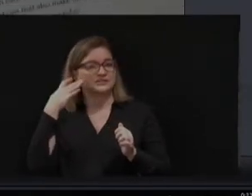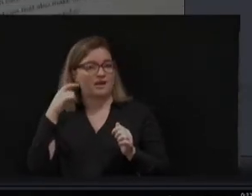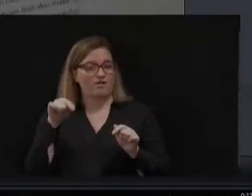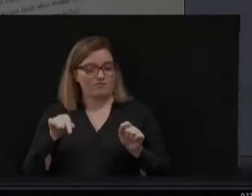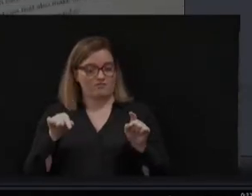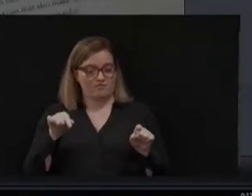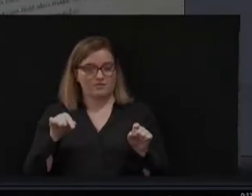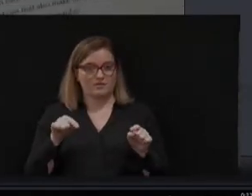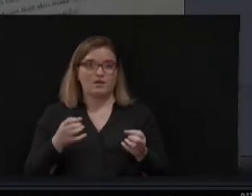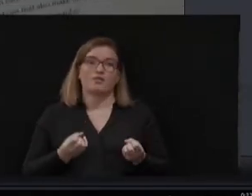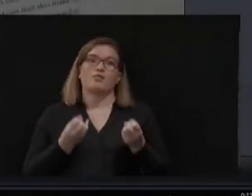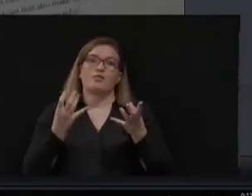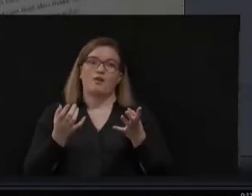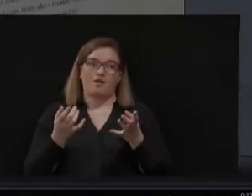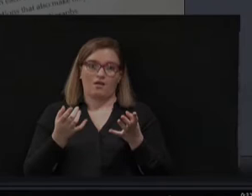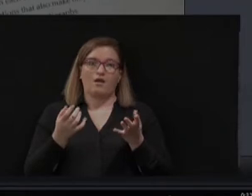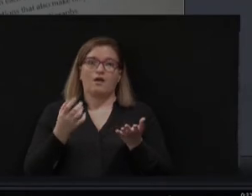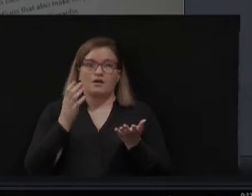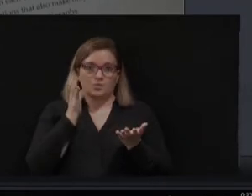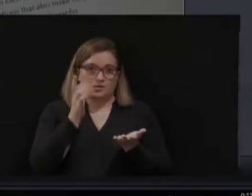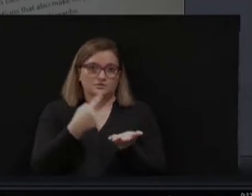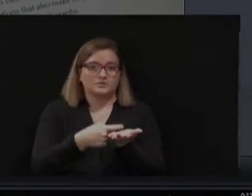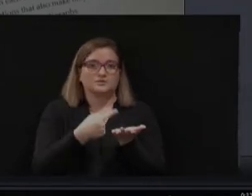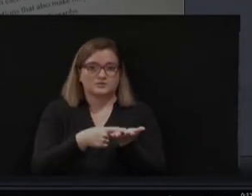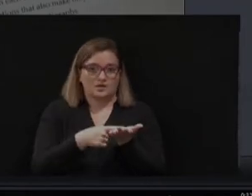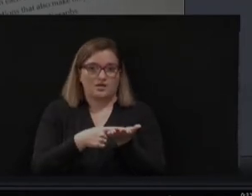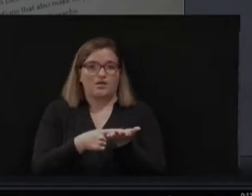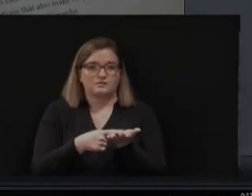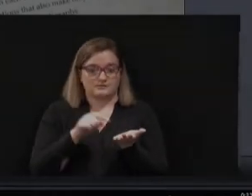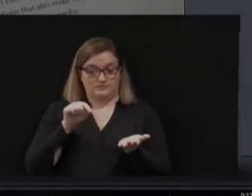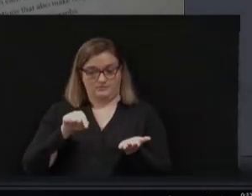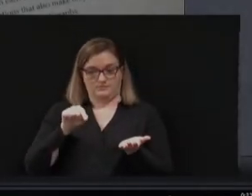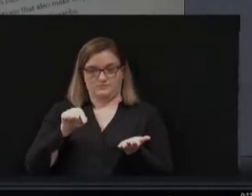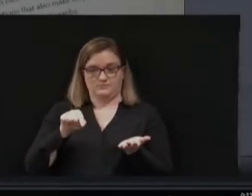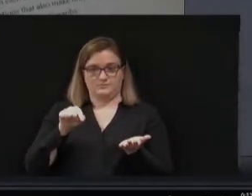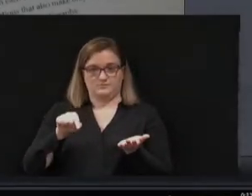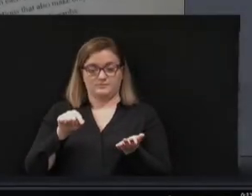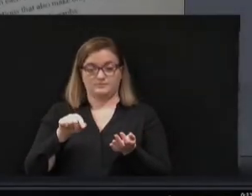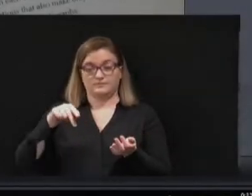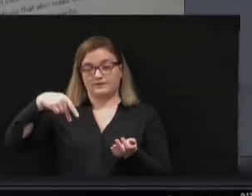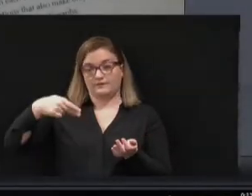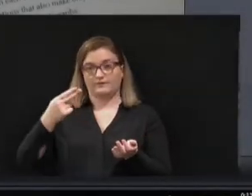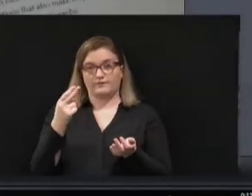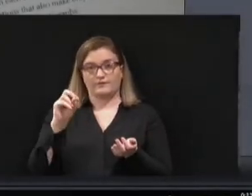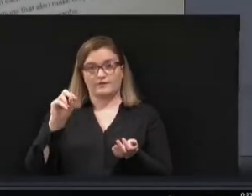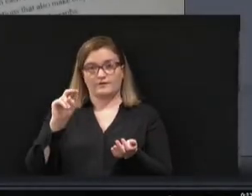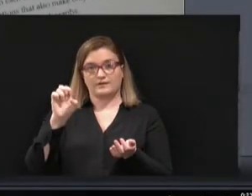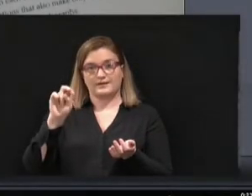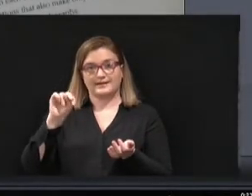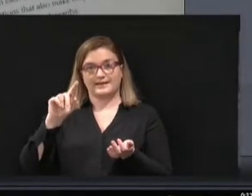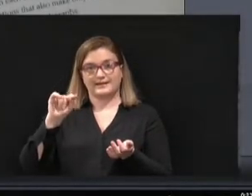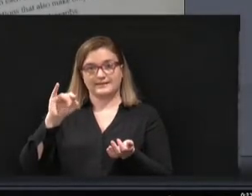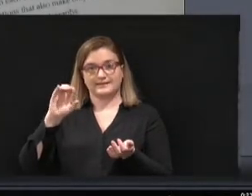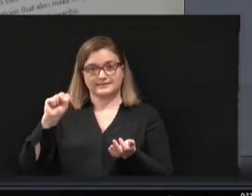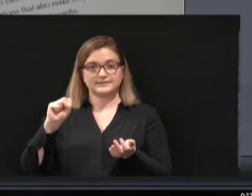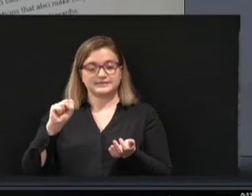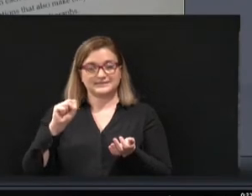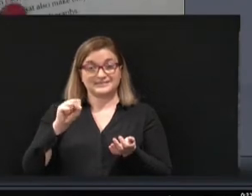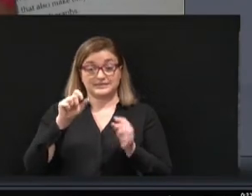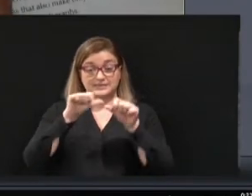lot of what we're going to do is talk about phonics. Phonetics is the scientific study of speech